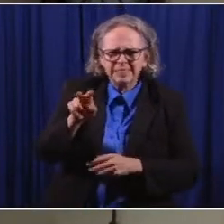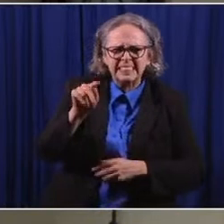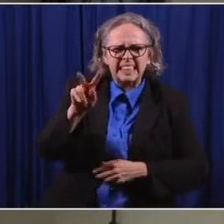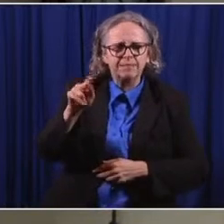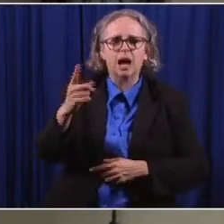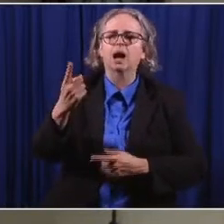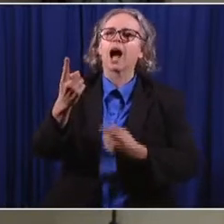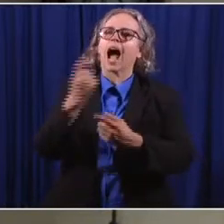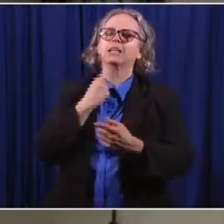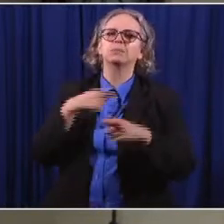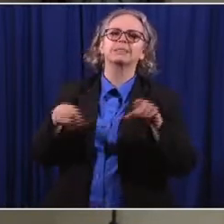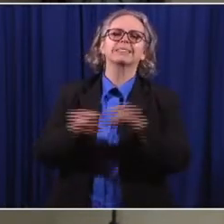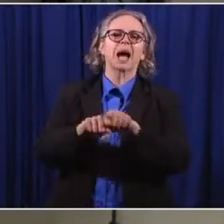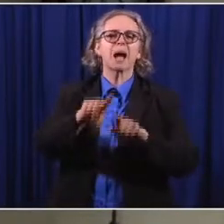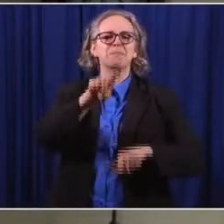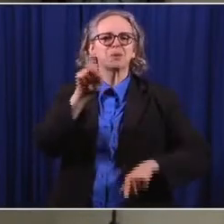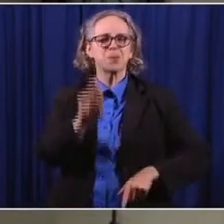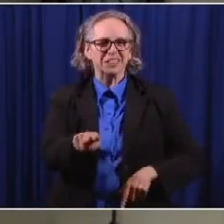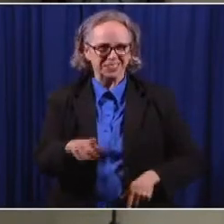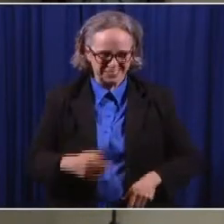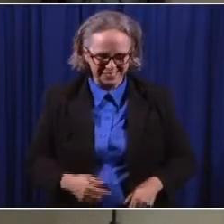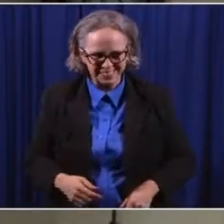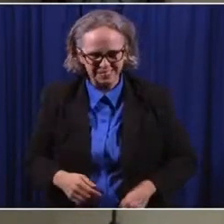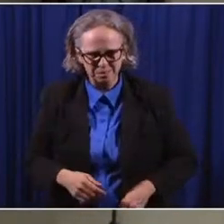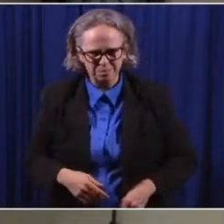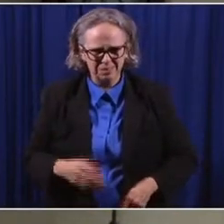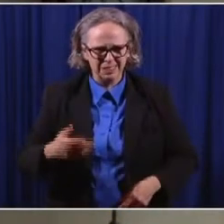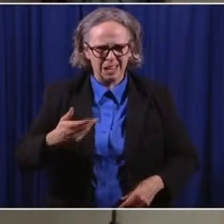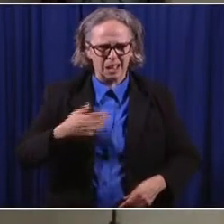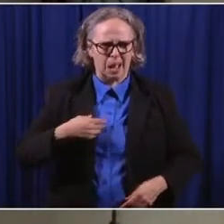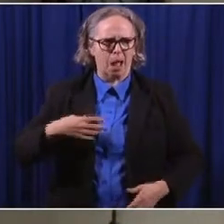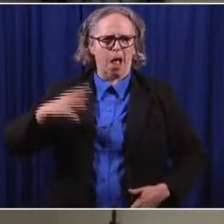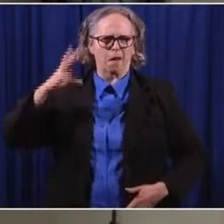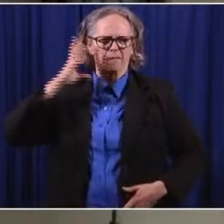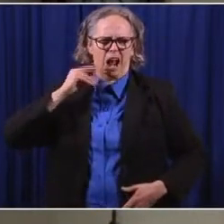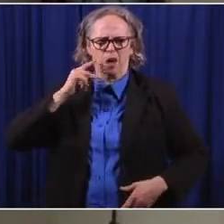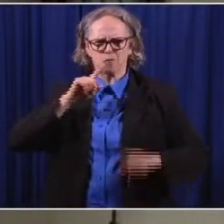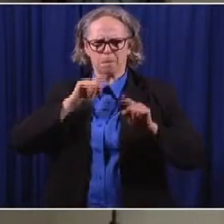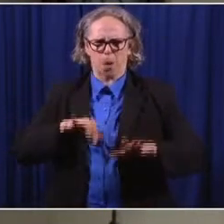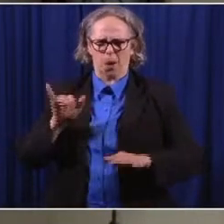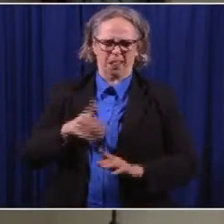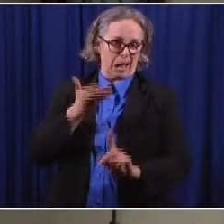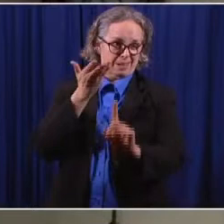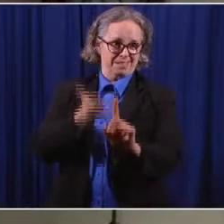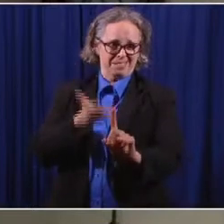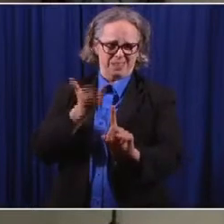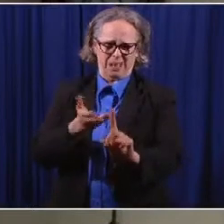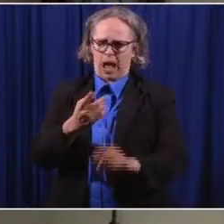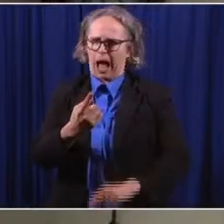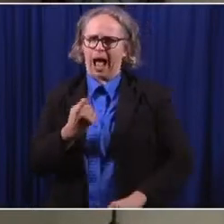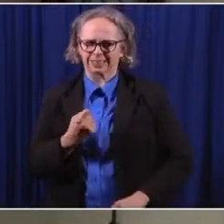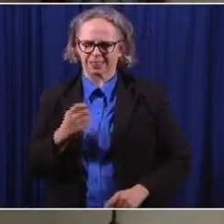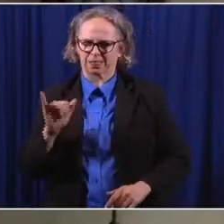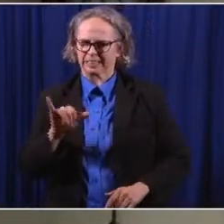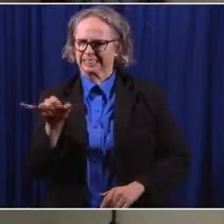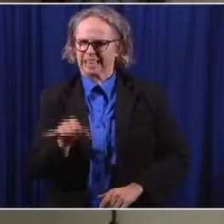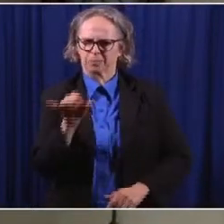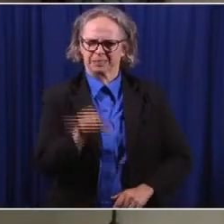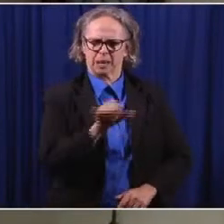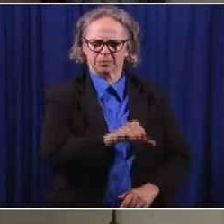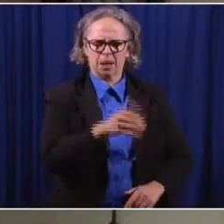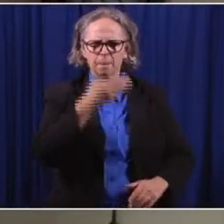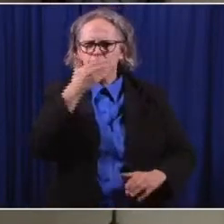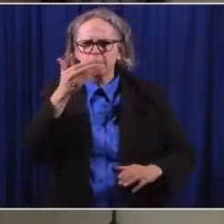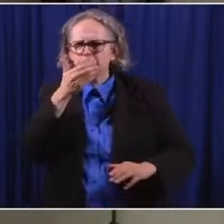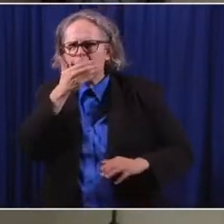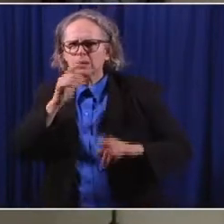you know, veteran reporters like you, and the question came up almost every time. When are you going to take the mask order off? This is the